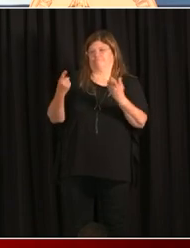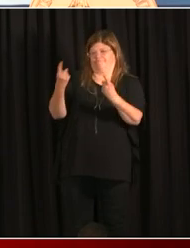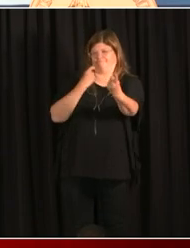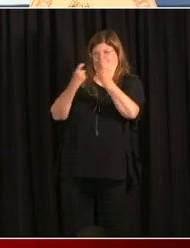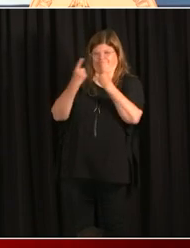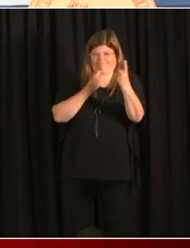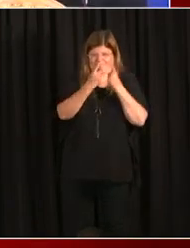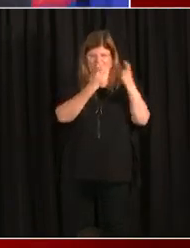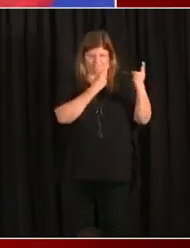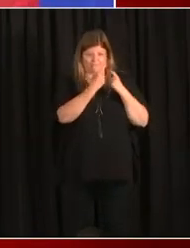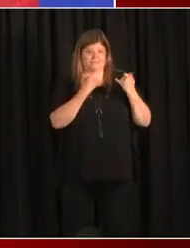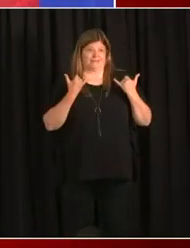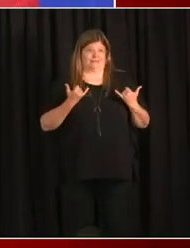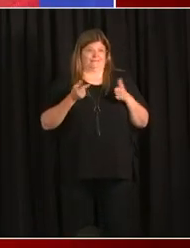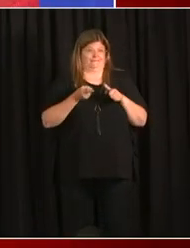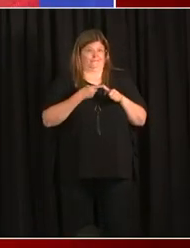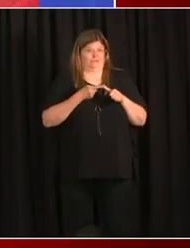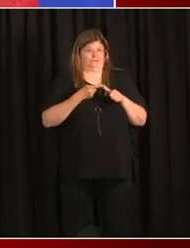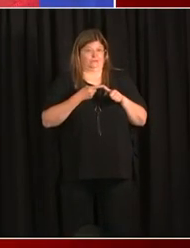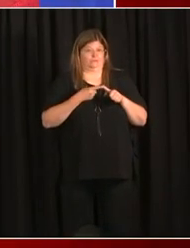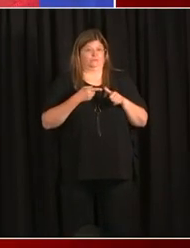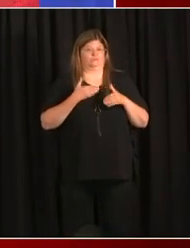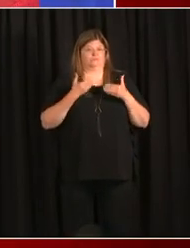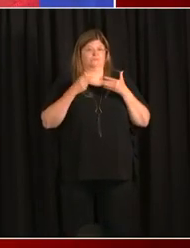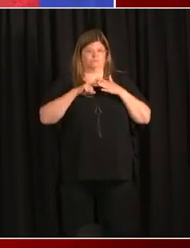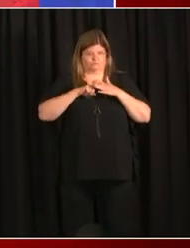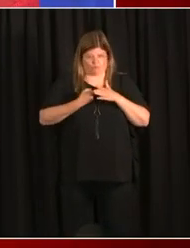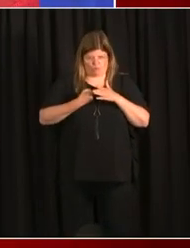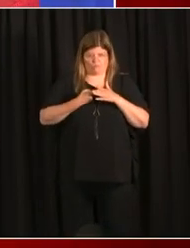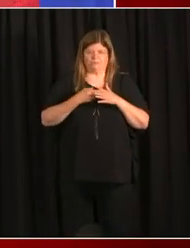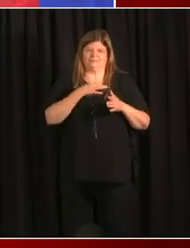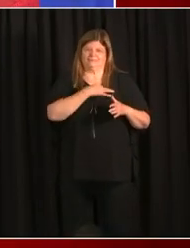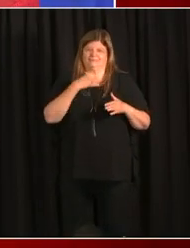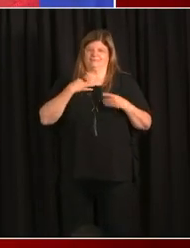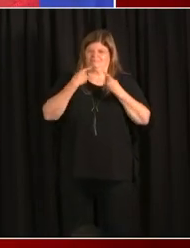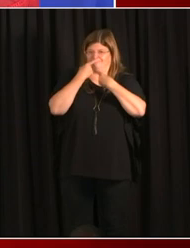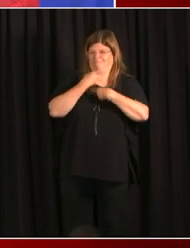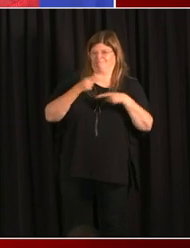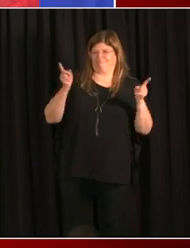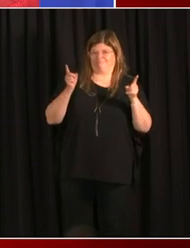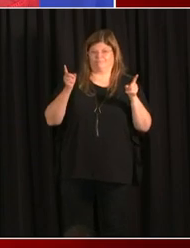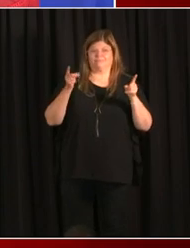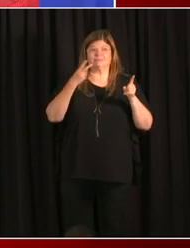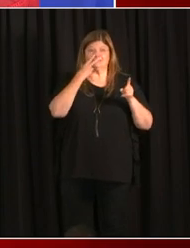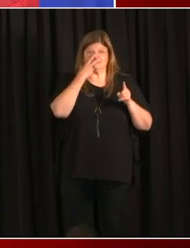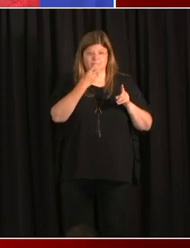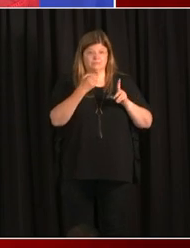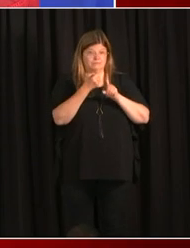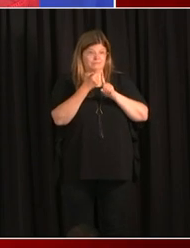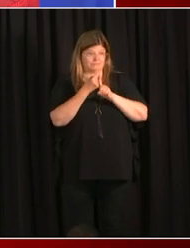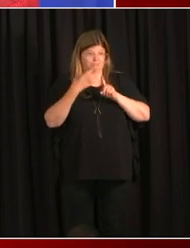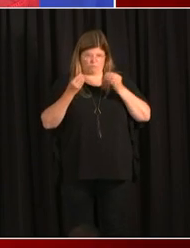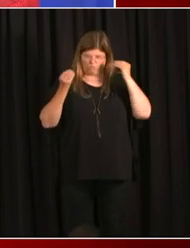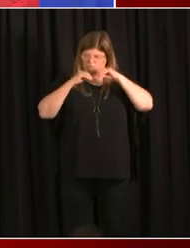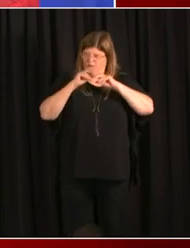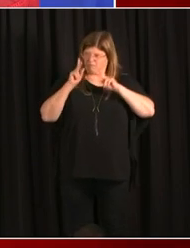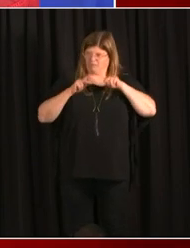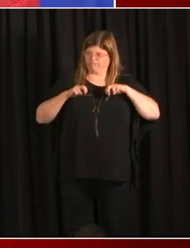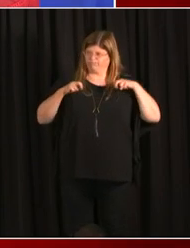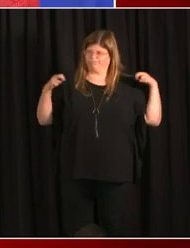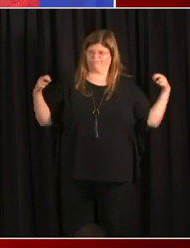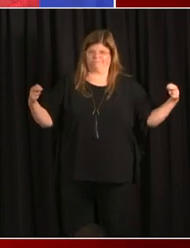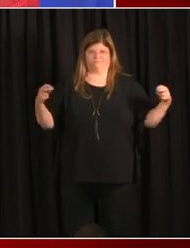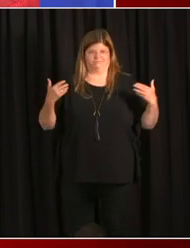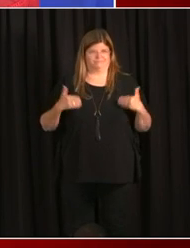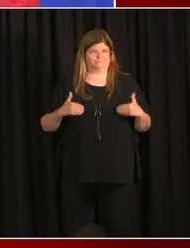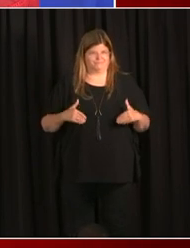want to start with a personnel announcement. You can see that today we have